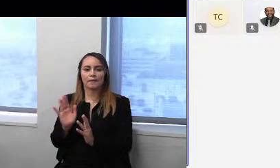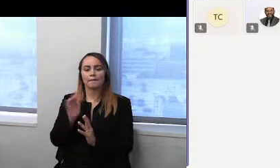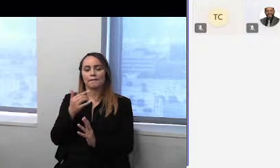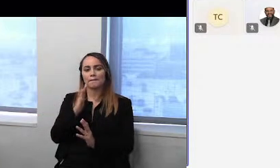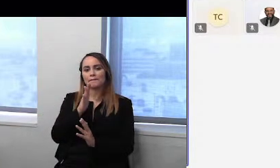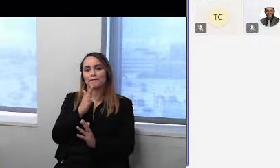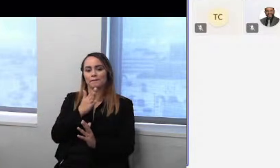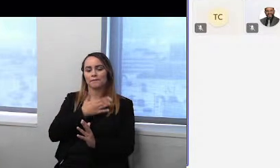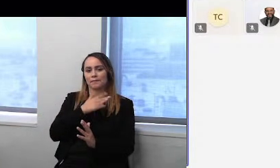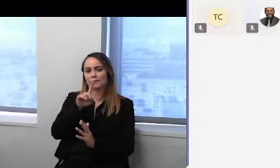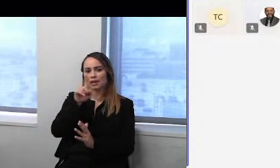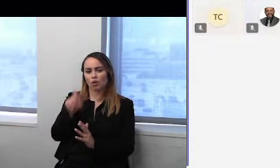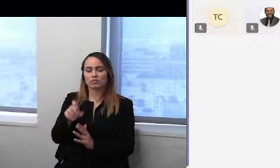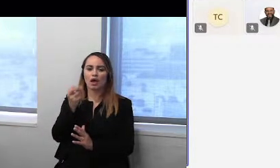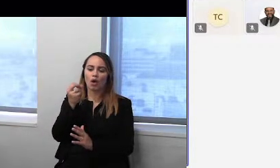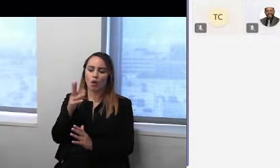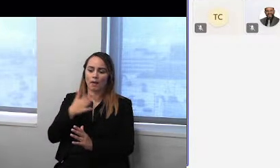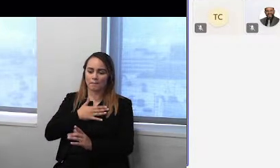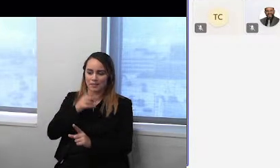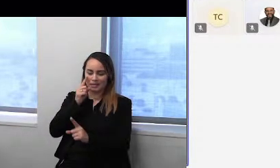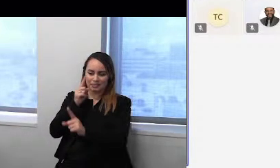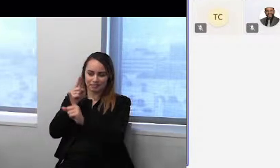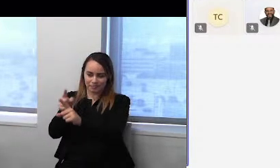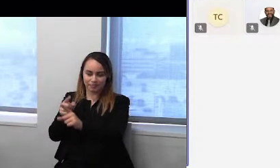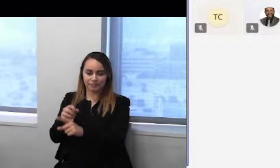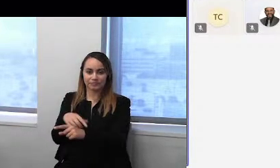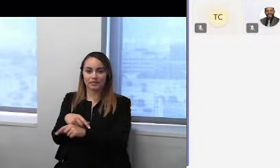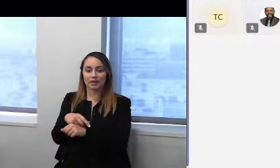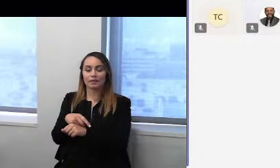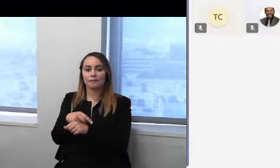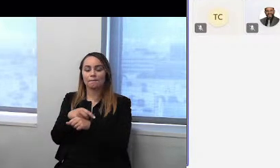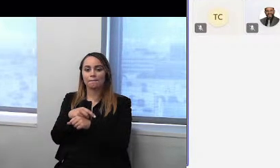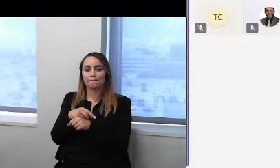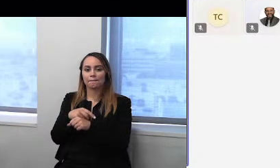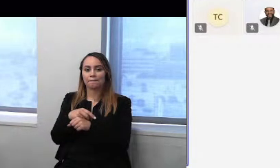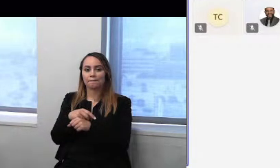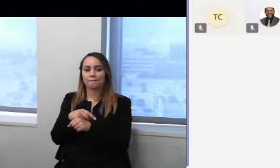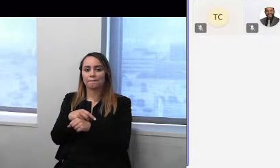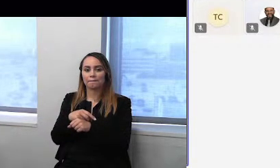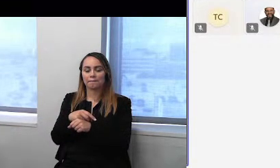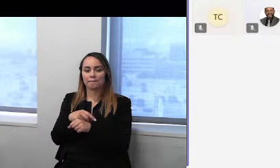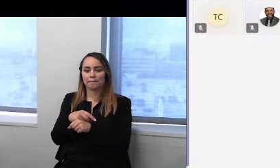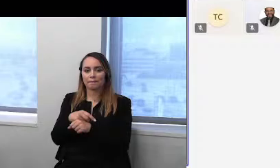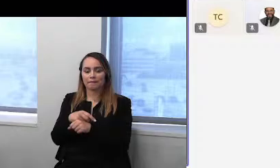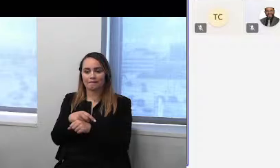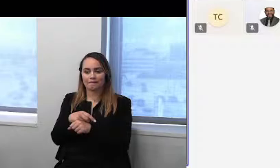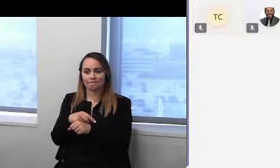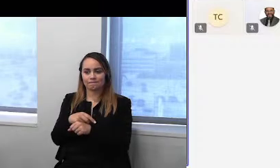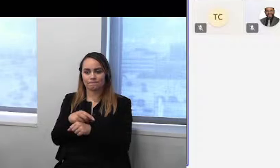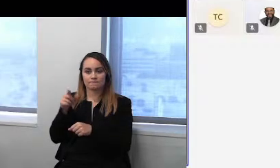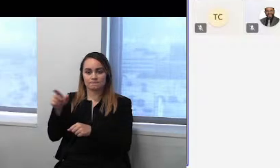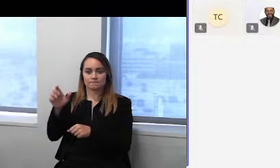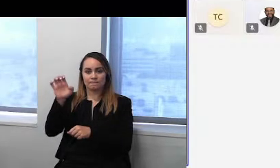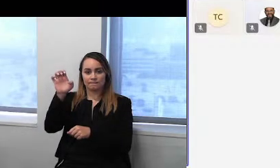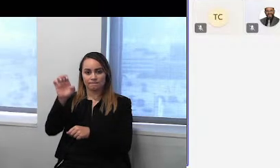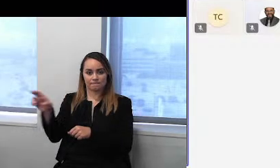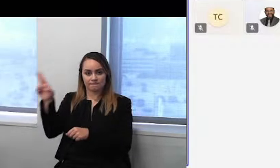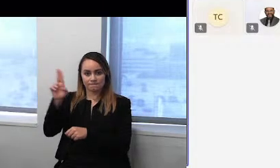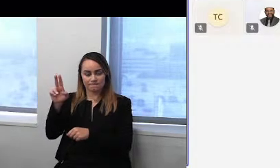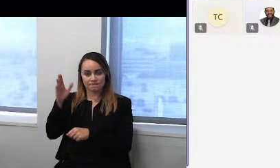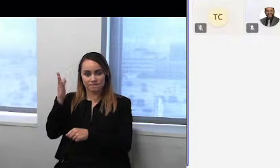that in the continental United States, there's projects that get built, renewable